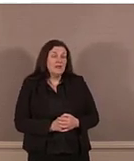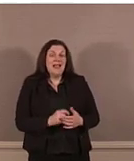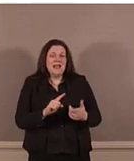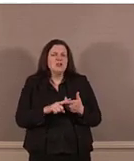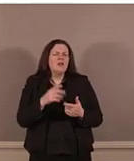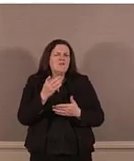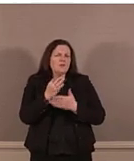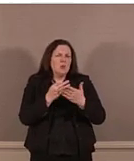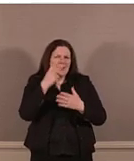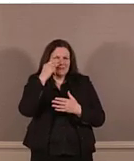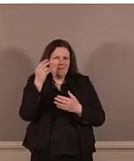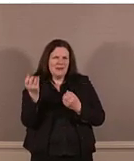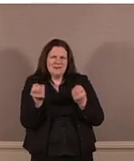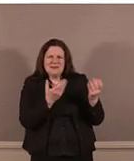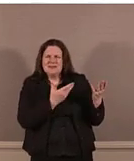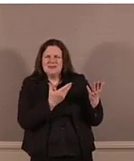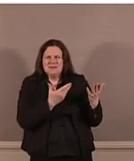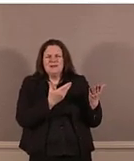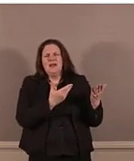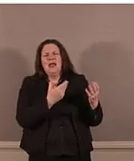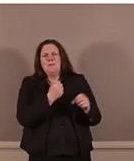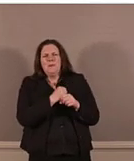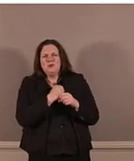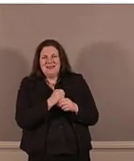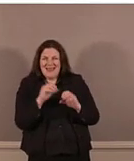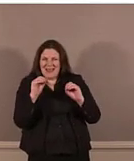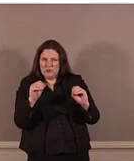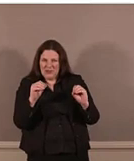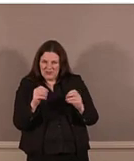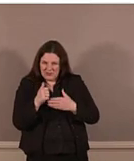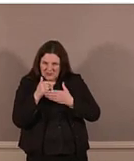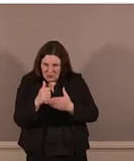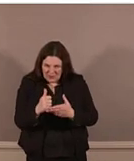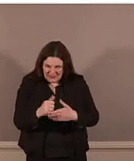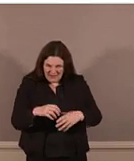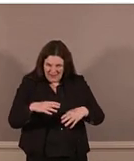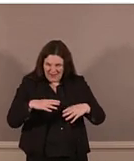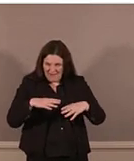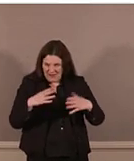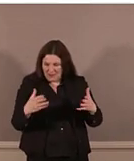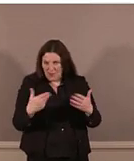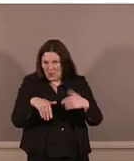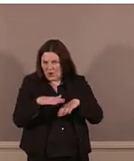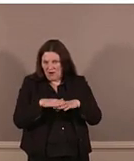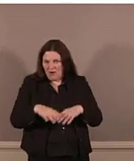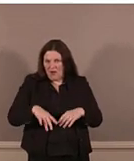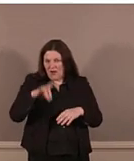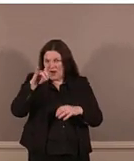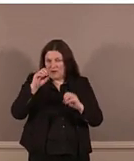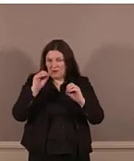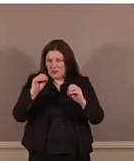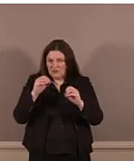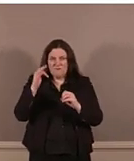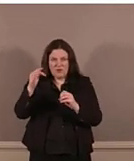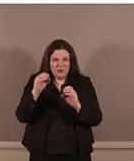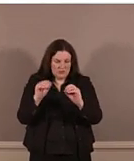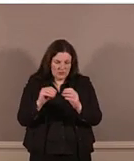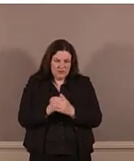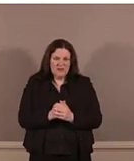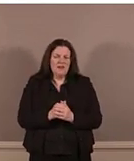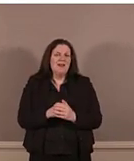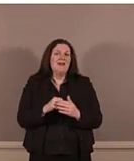couple examples again with regard to education supports that are available in further and higher education. And the National